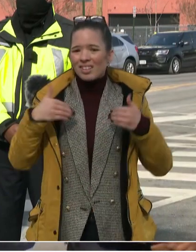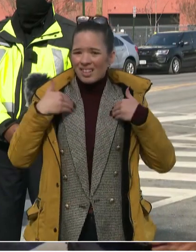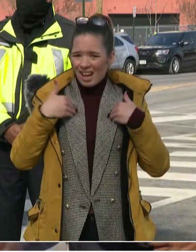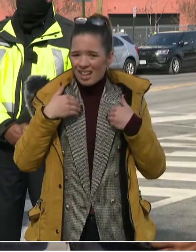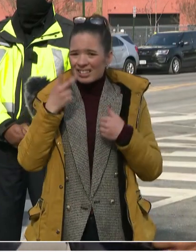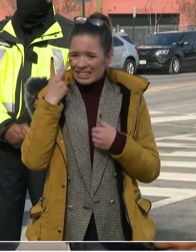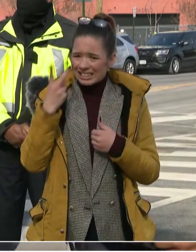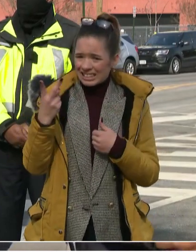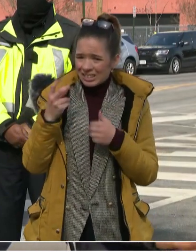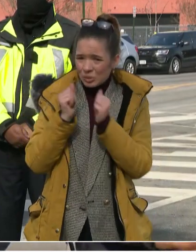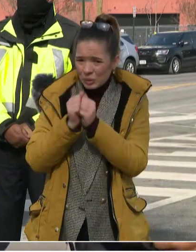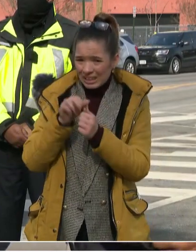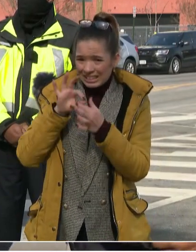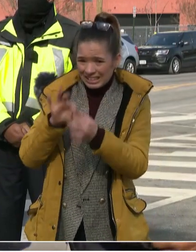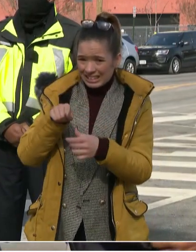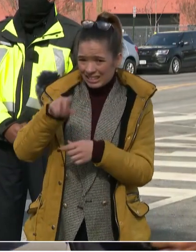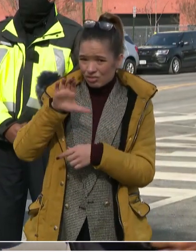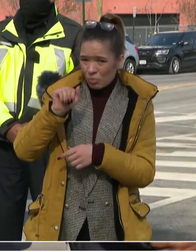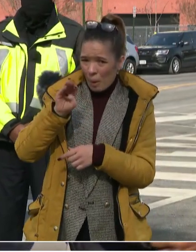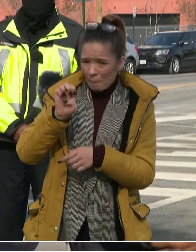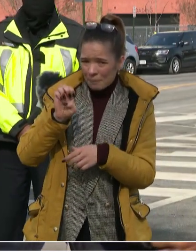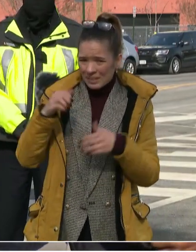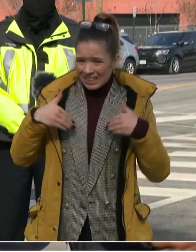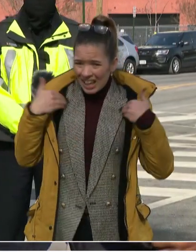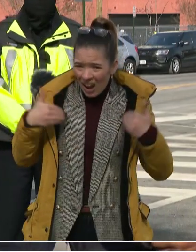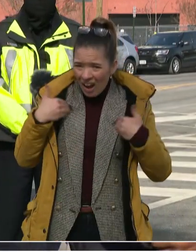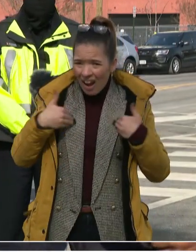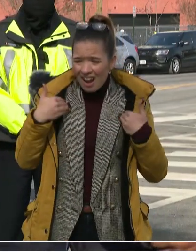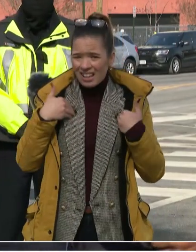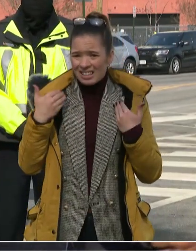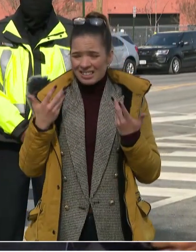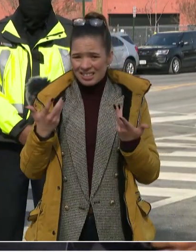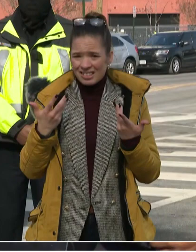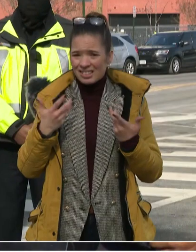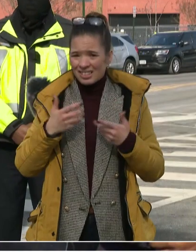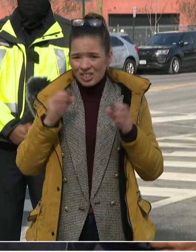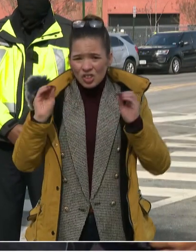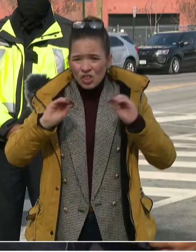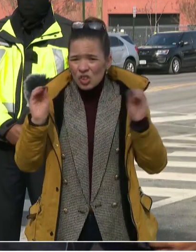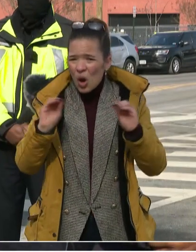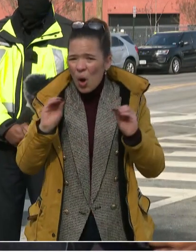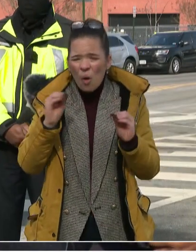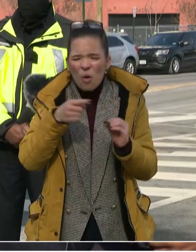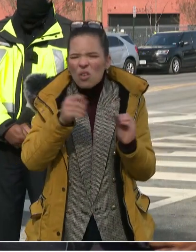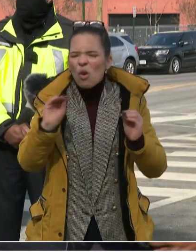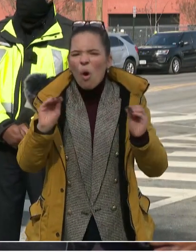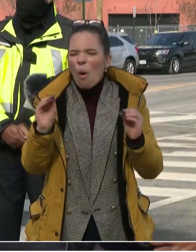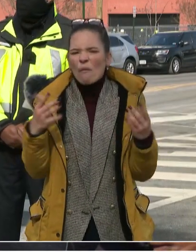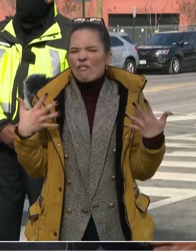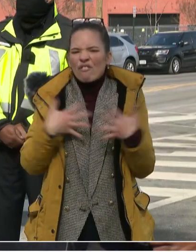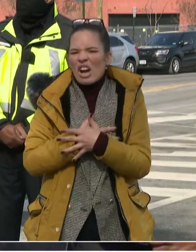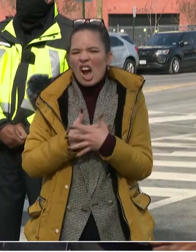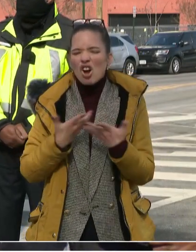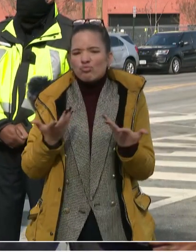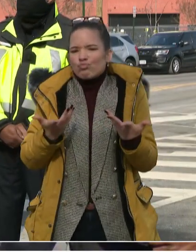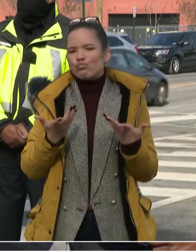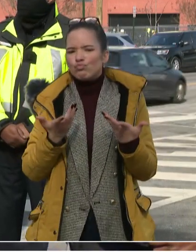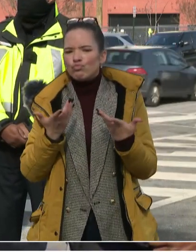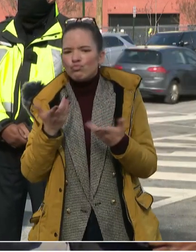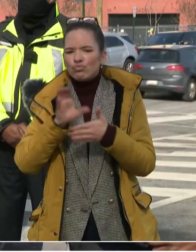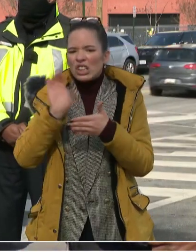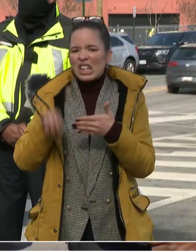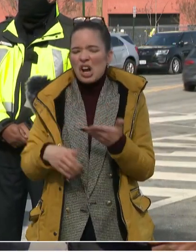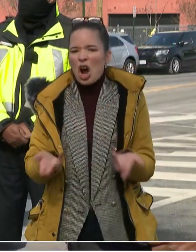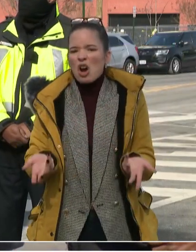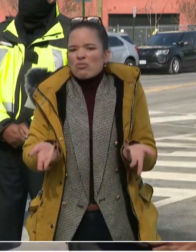cases, young people who have no fear of the consequences that are involved, meaning they